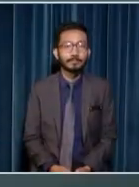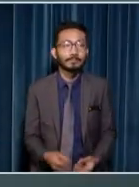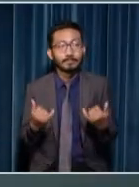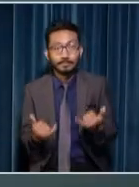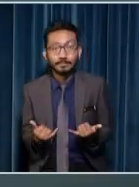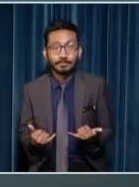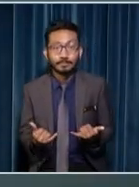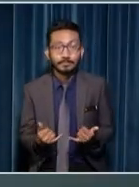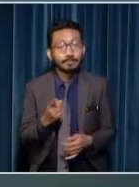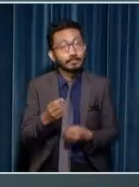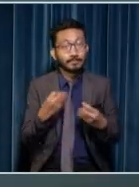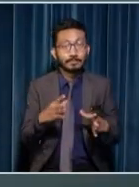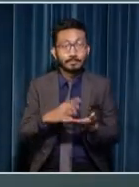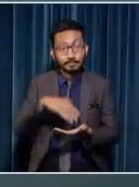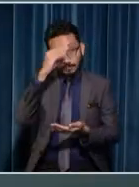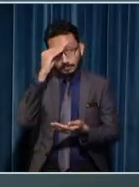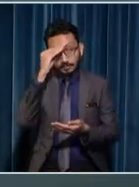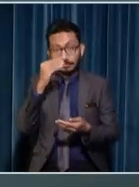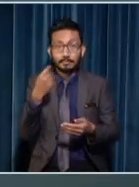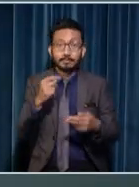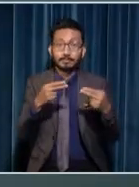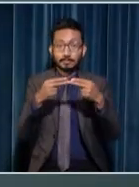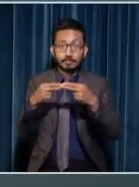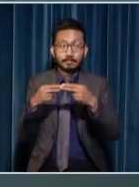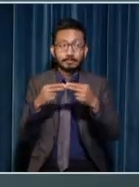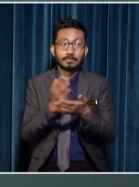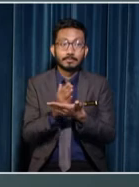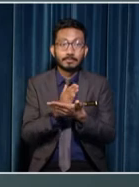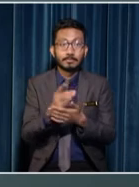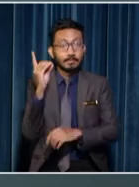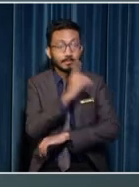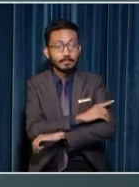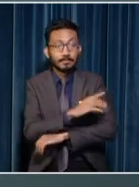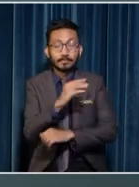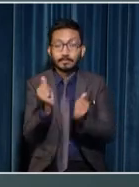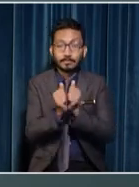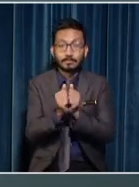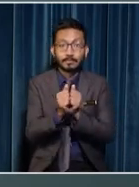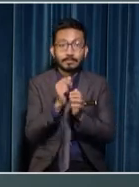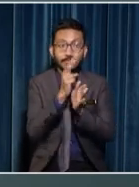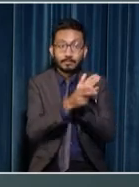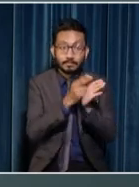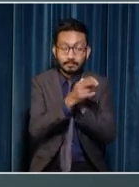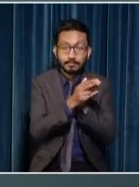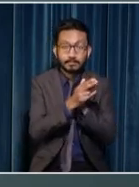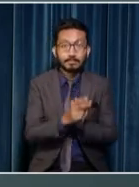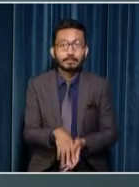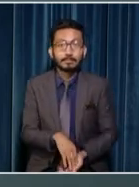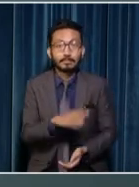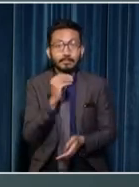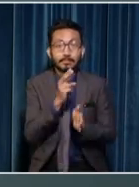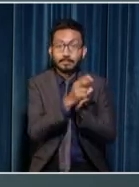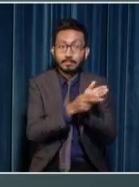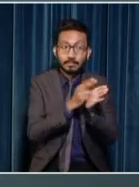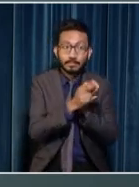Now you have learned the relationship between days with hours and hours with